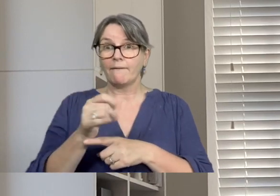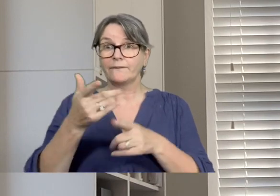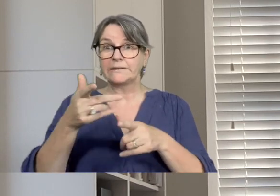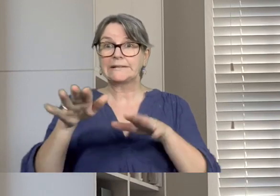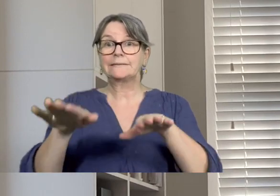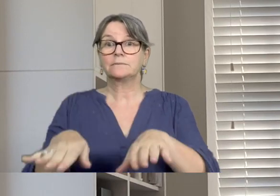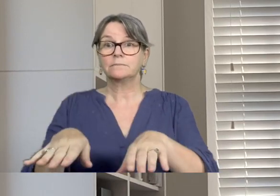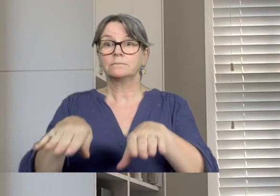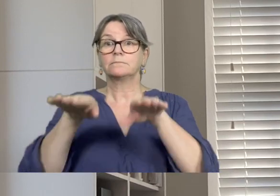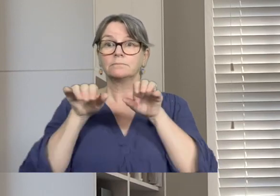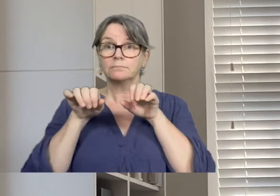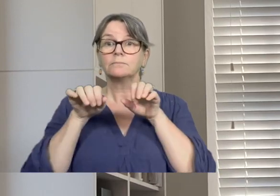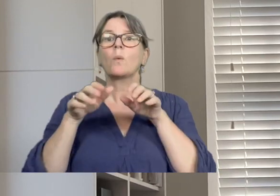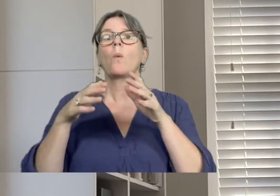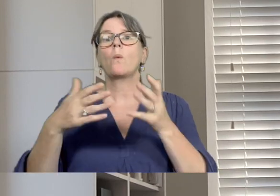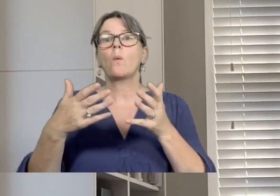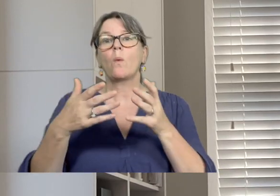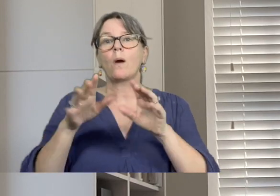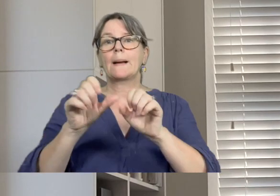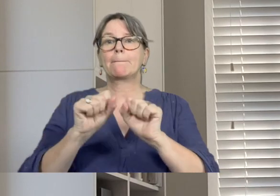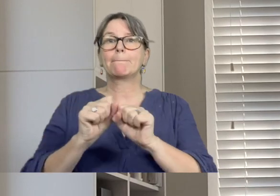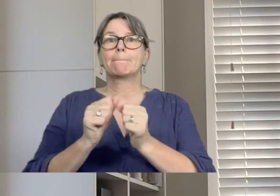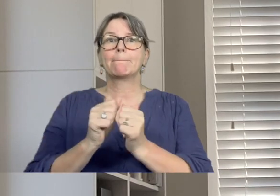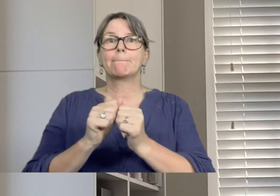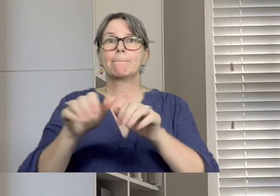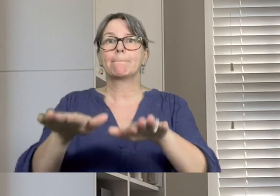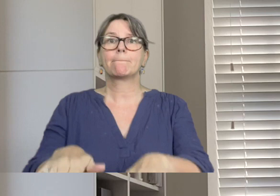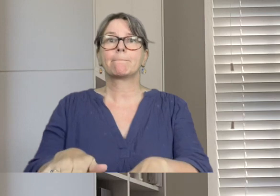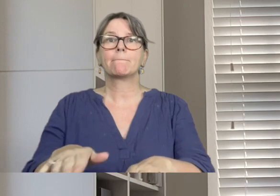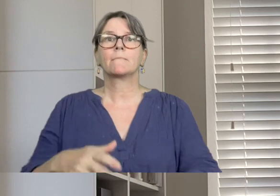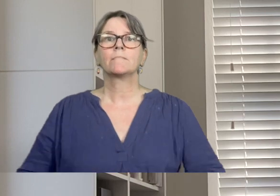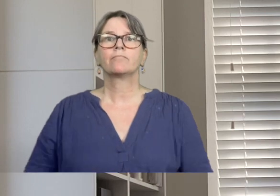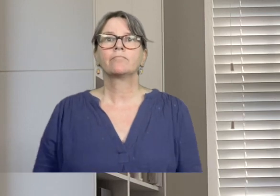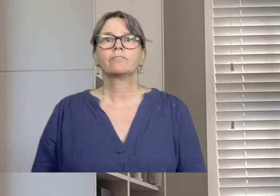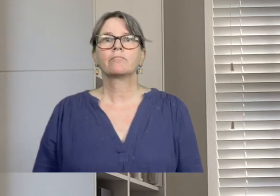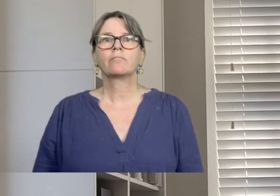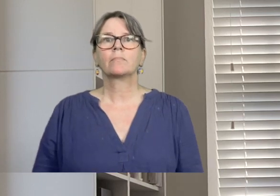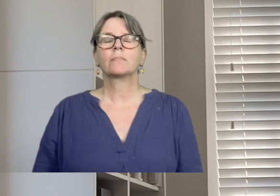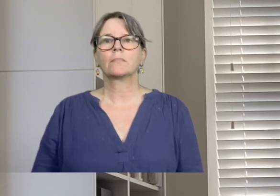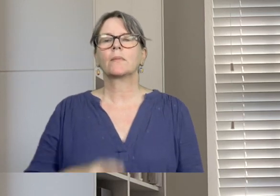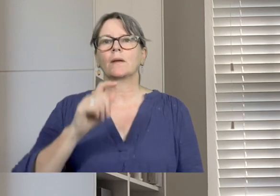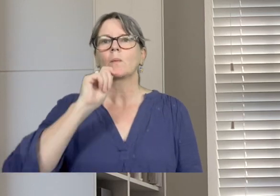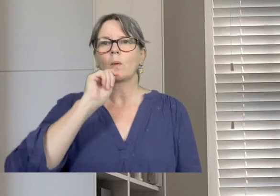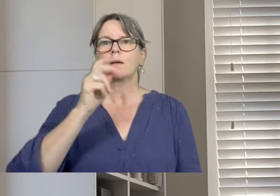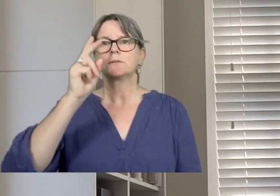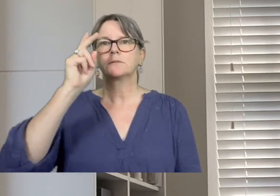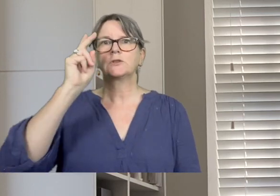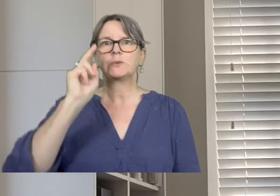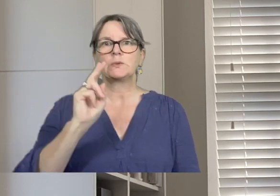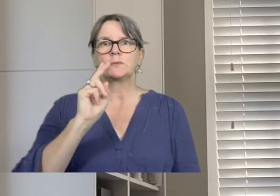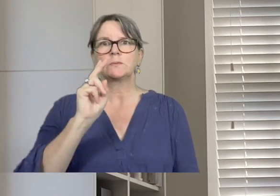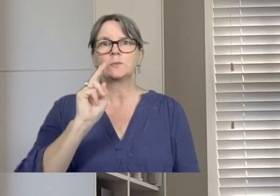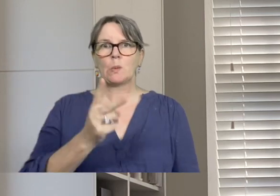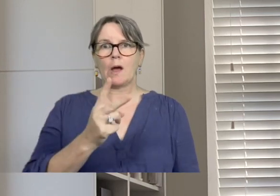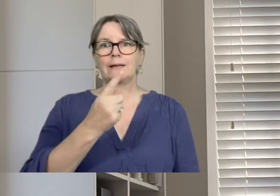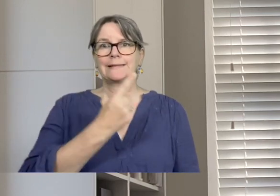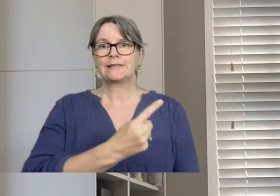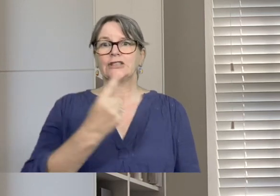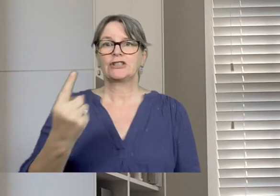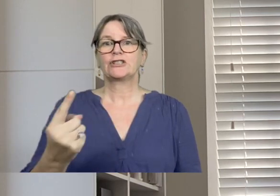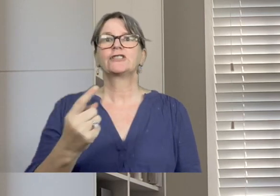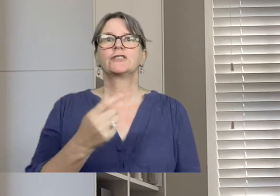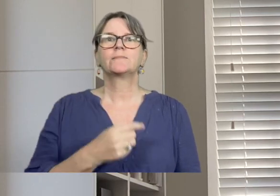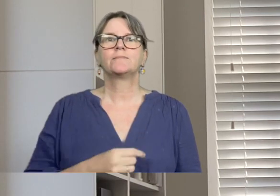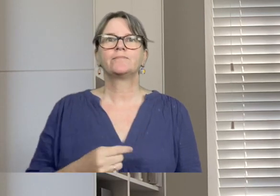of doing with the feet down, or you can do it with the feet elevated. We'll do it twice and I'll do it both ways. So first way with feet down, we'll take a breath